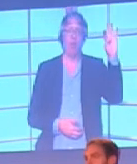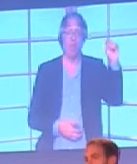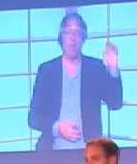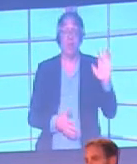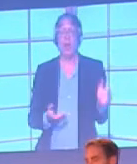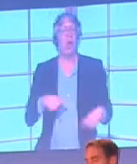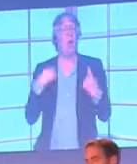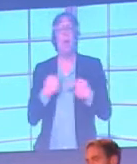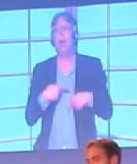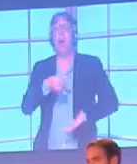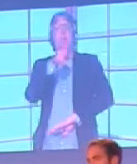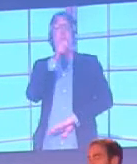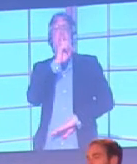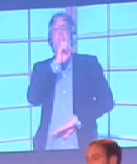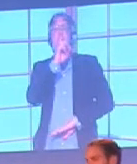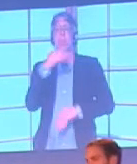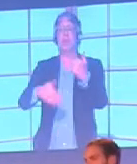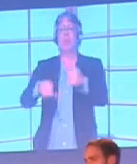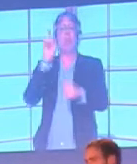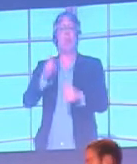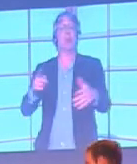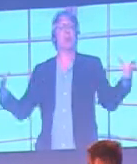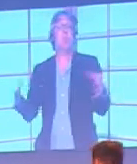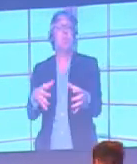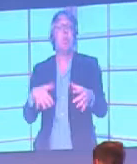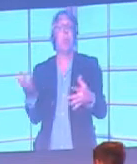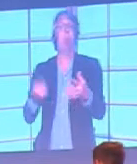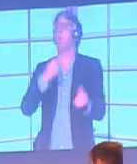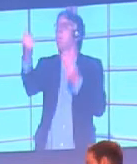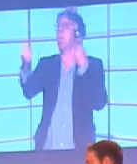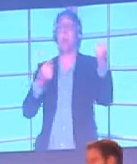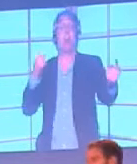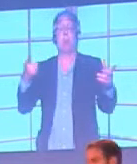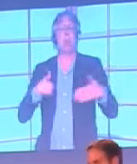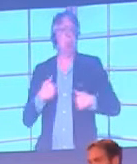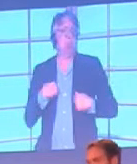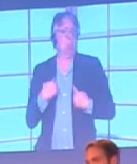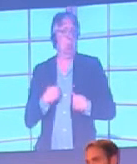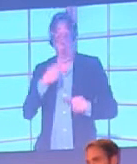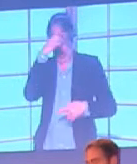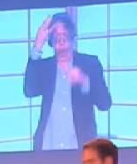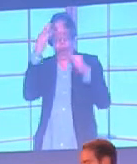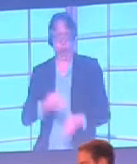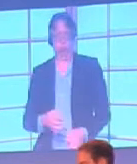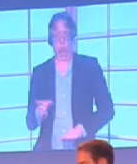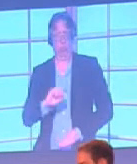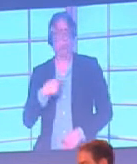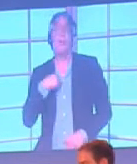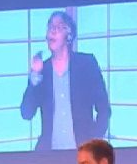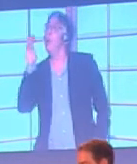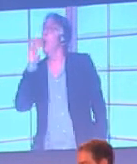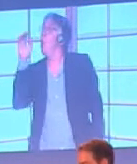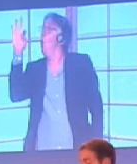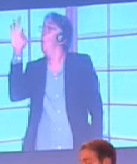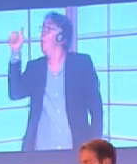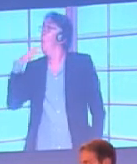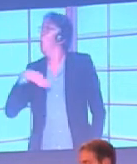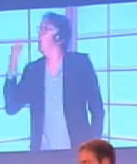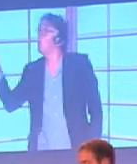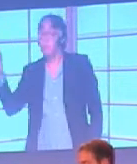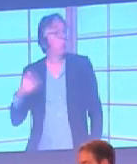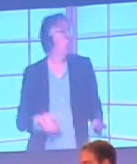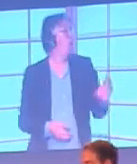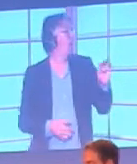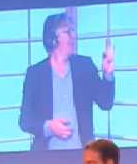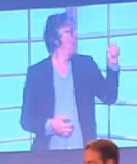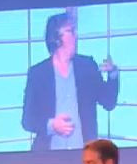be segregated or not. This, we rely on their expertise and we follow, and this is how we work together in